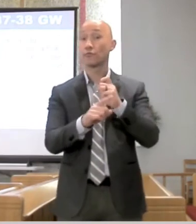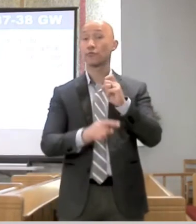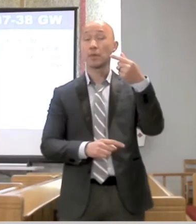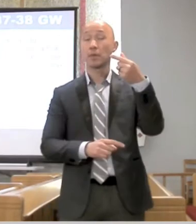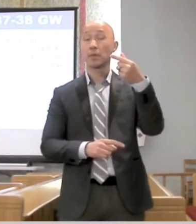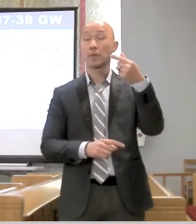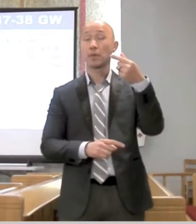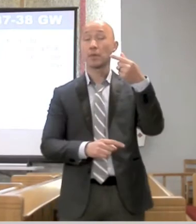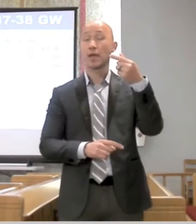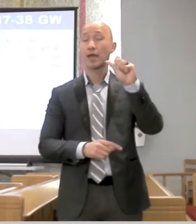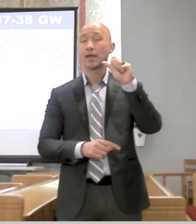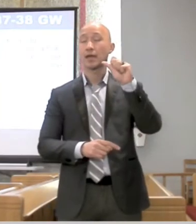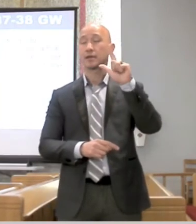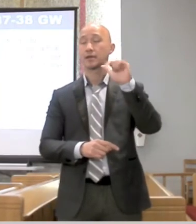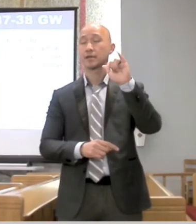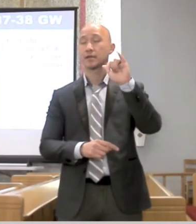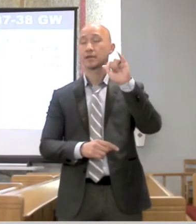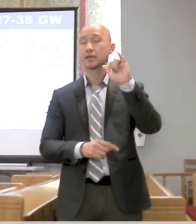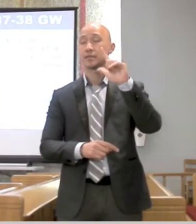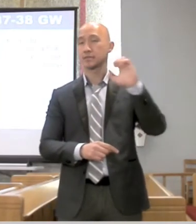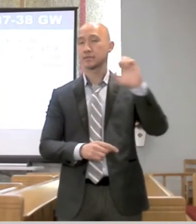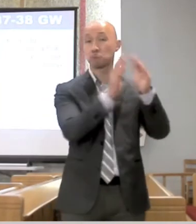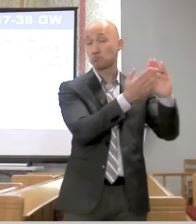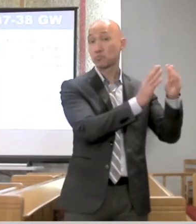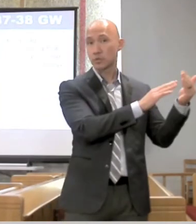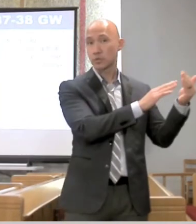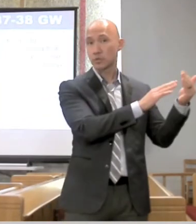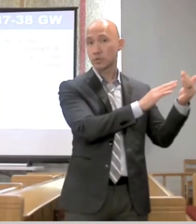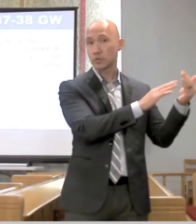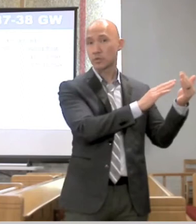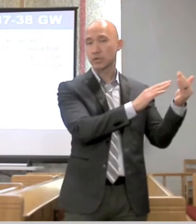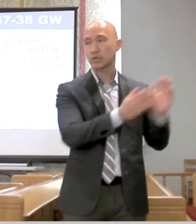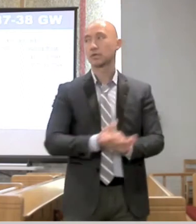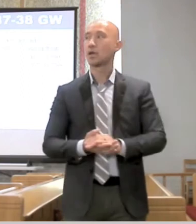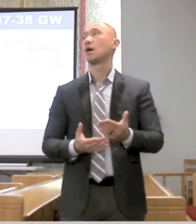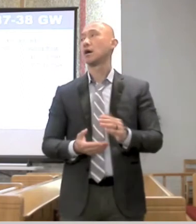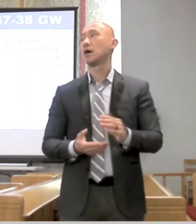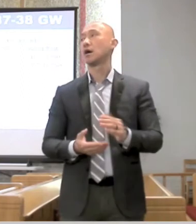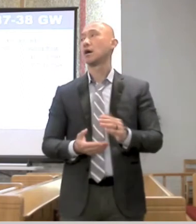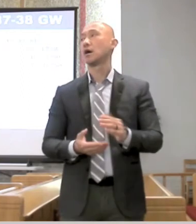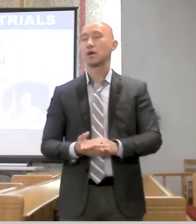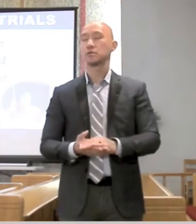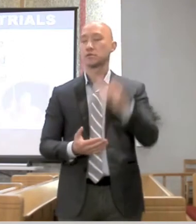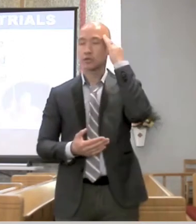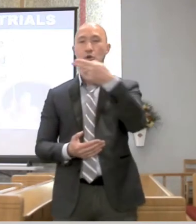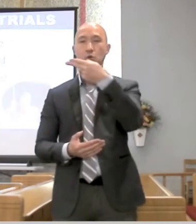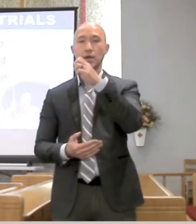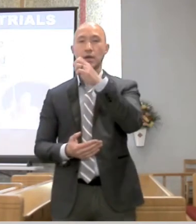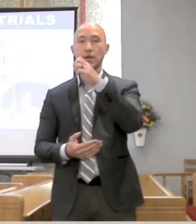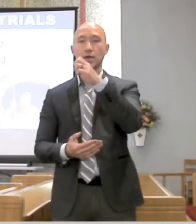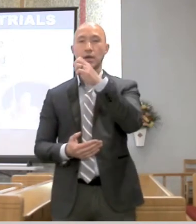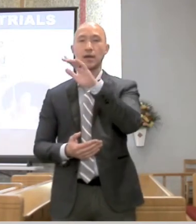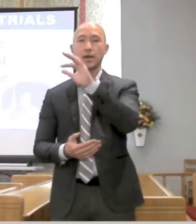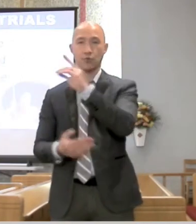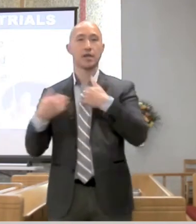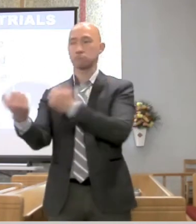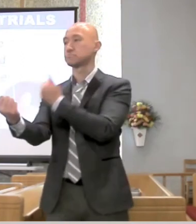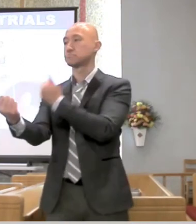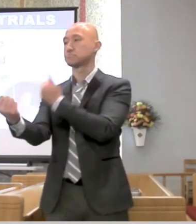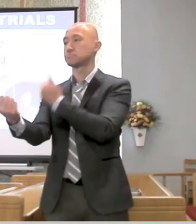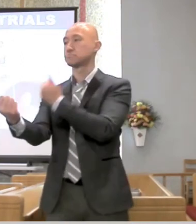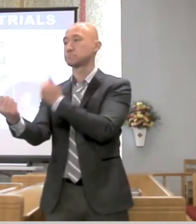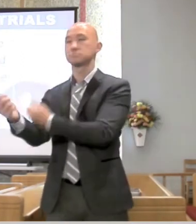jurisdiction. And Herod happened to be in Jerusalem. So he sends him to Herod. And that's where we go to the second